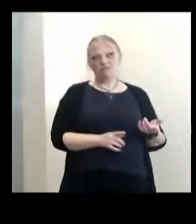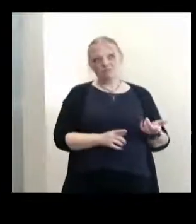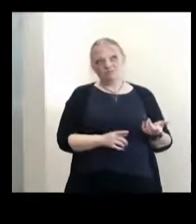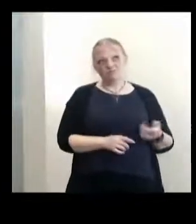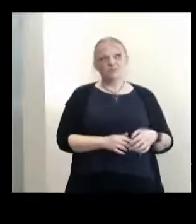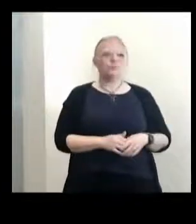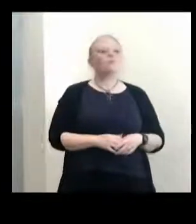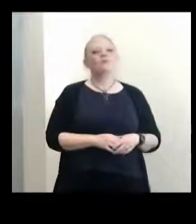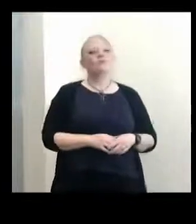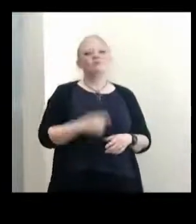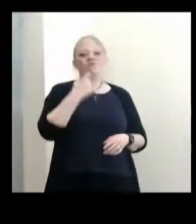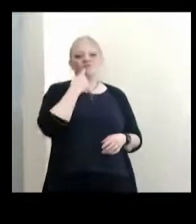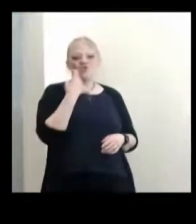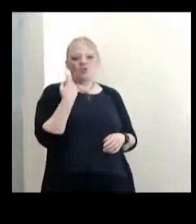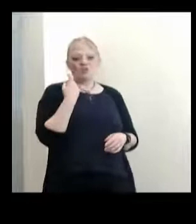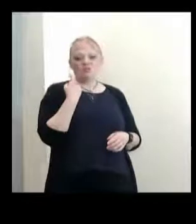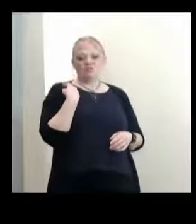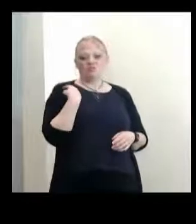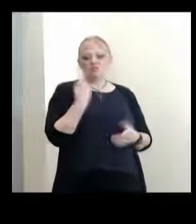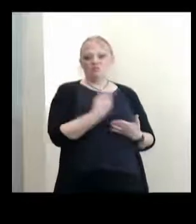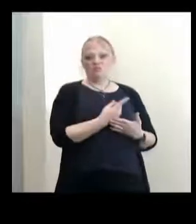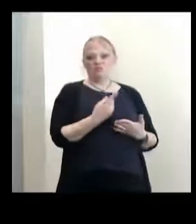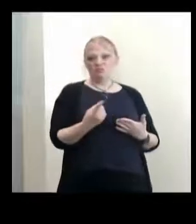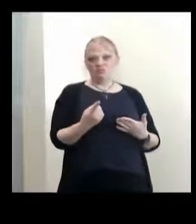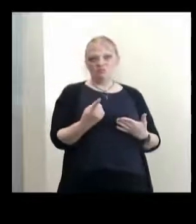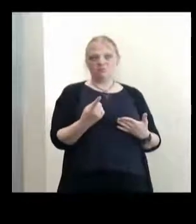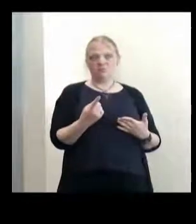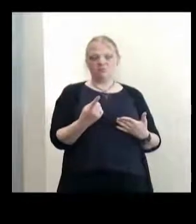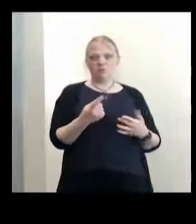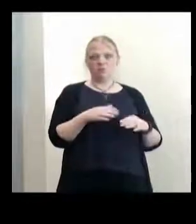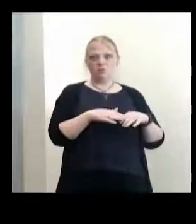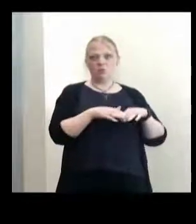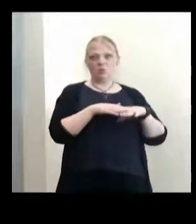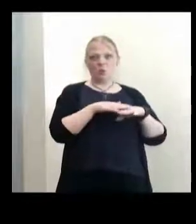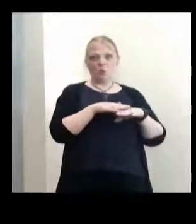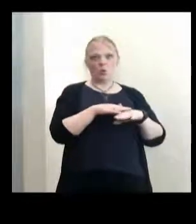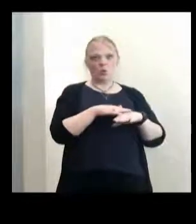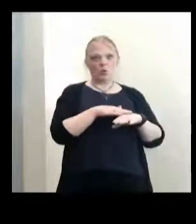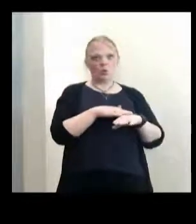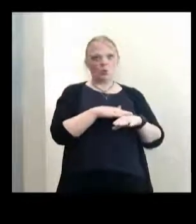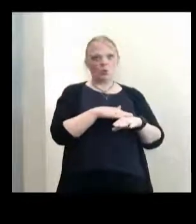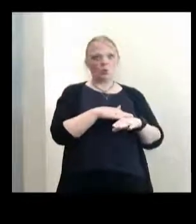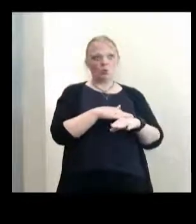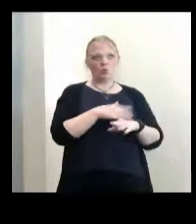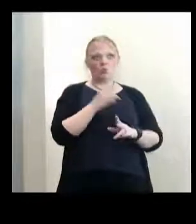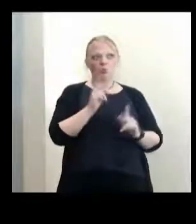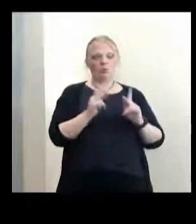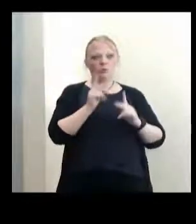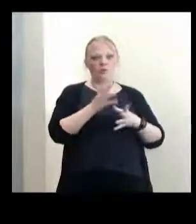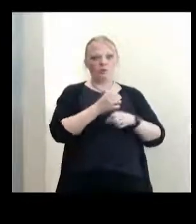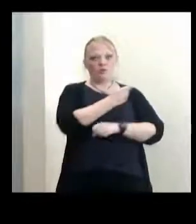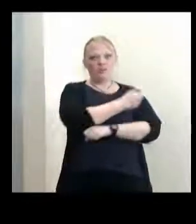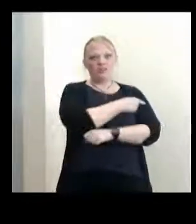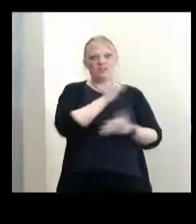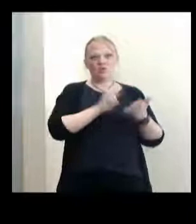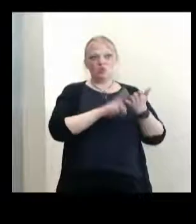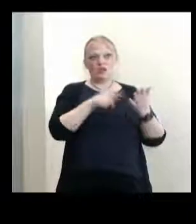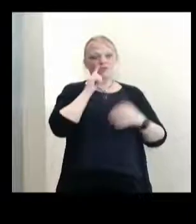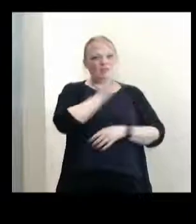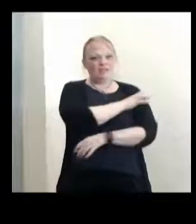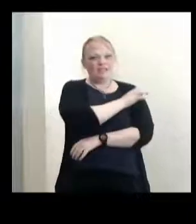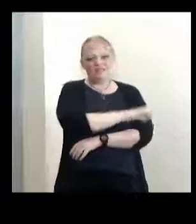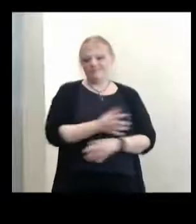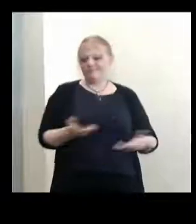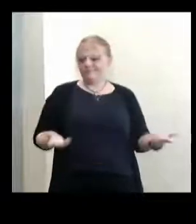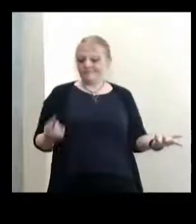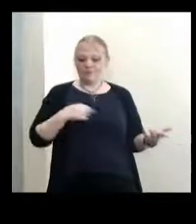in the last week has been a tremendous slowdown in the number of people who are getting vaccinated and signing up for clinics. We